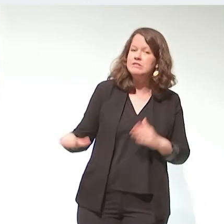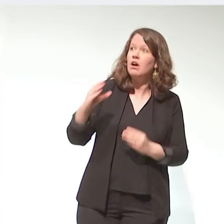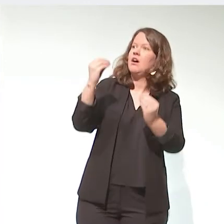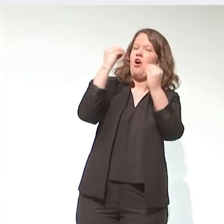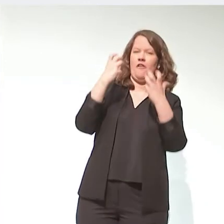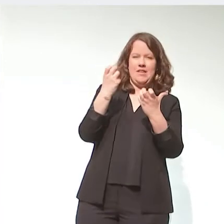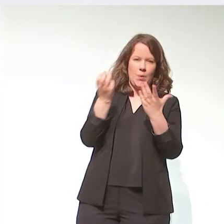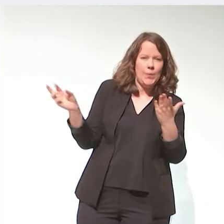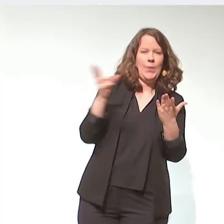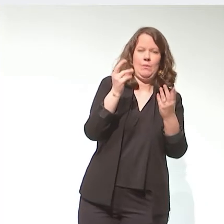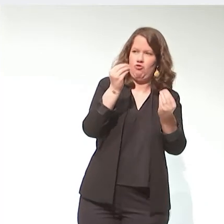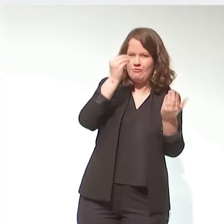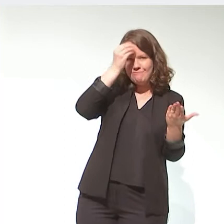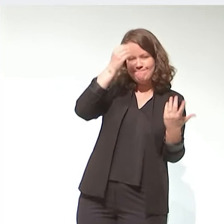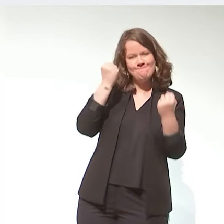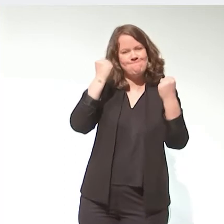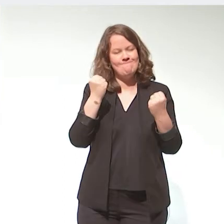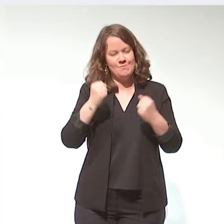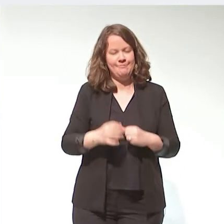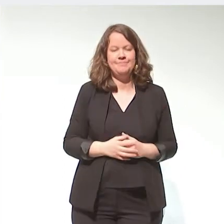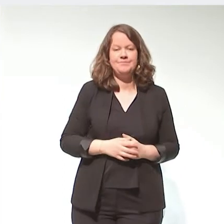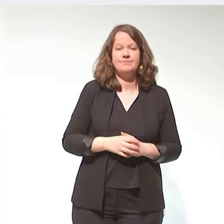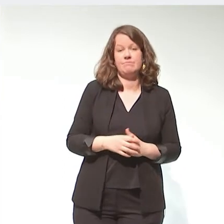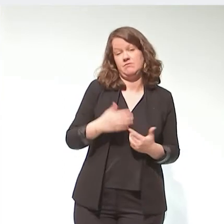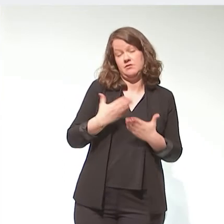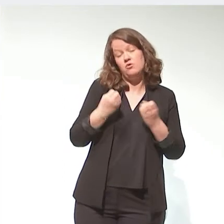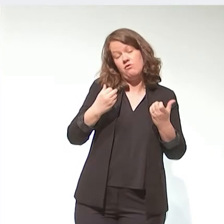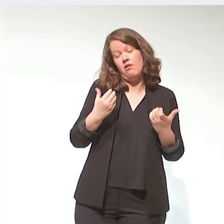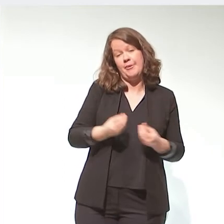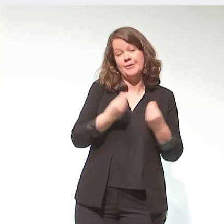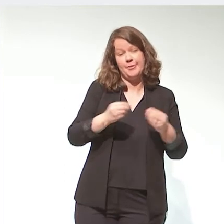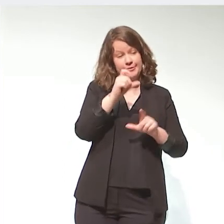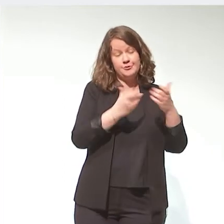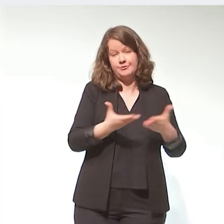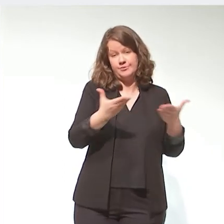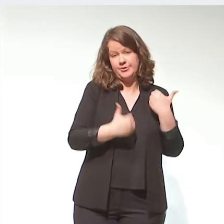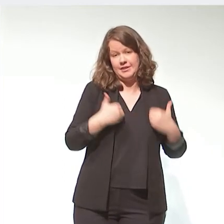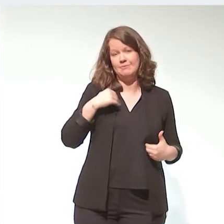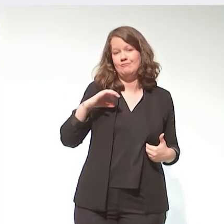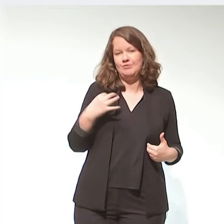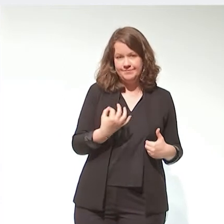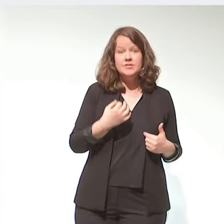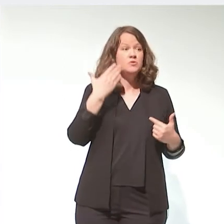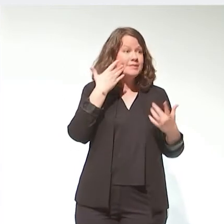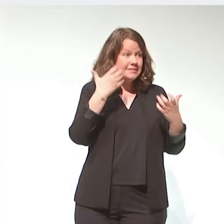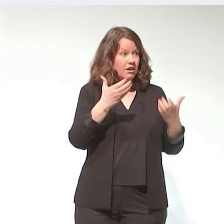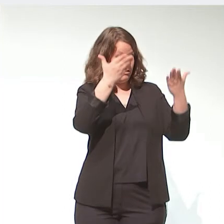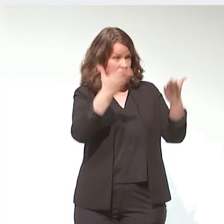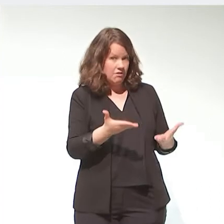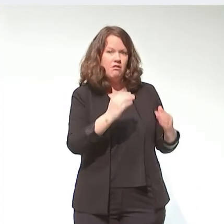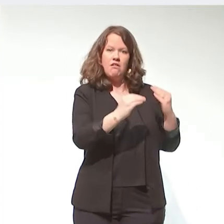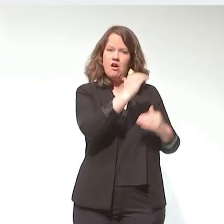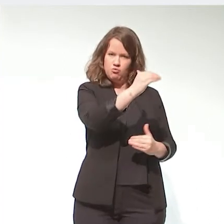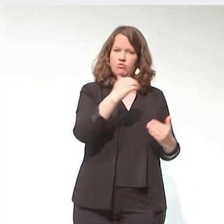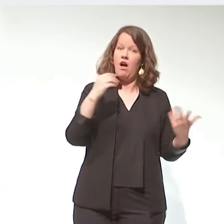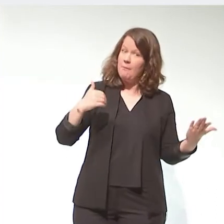learning can motivate people to continue their learning pathway later in life, and can also help people to make